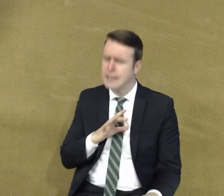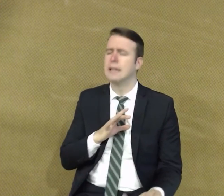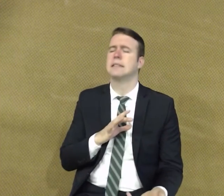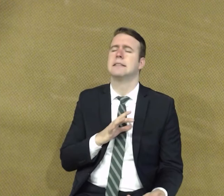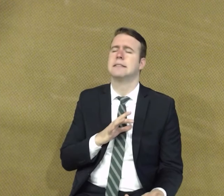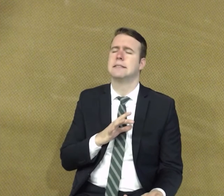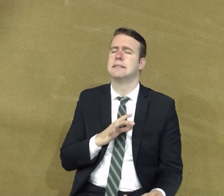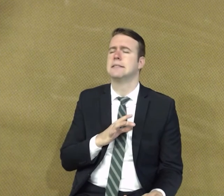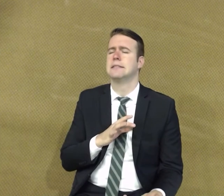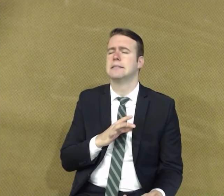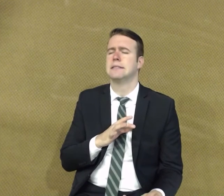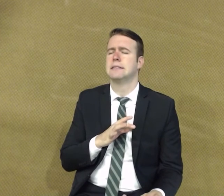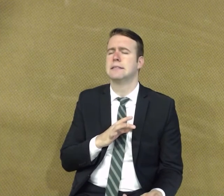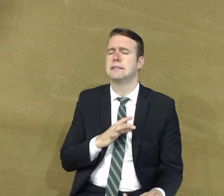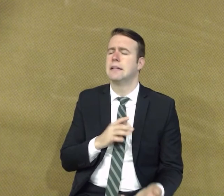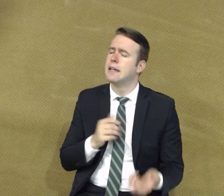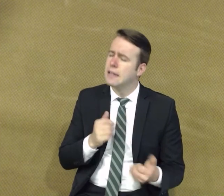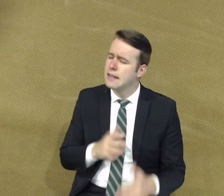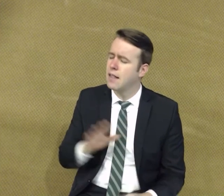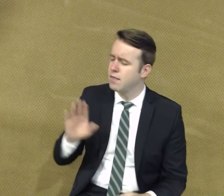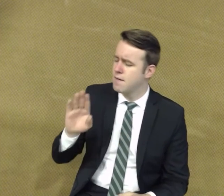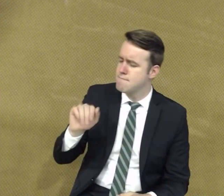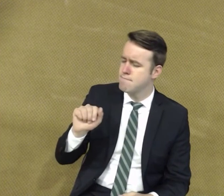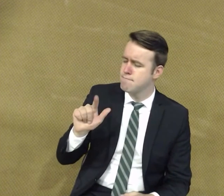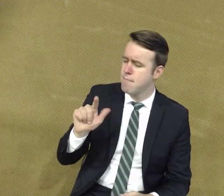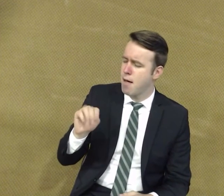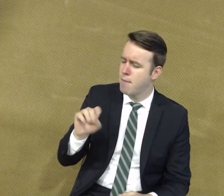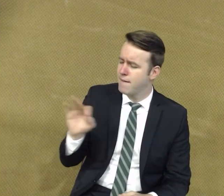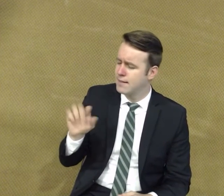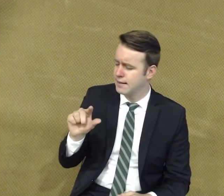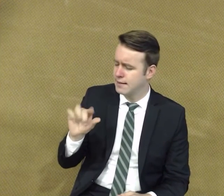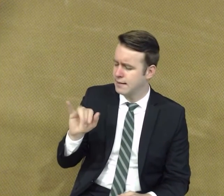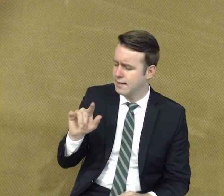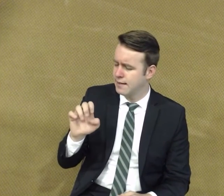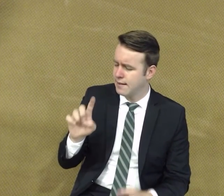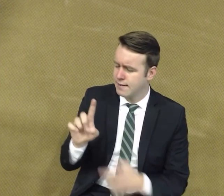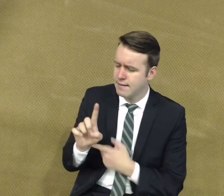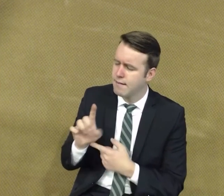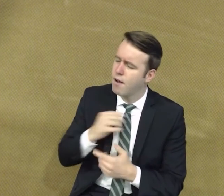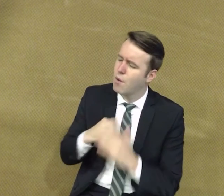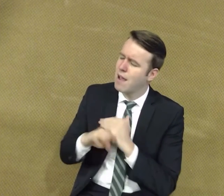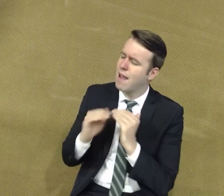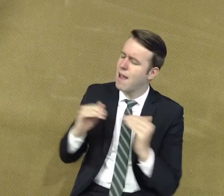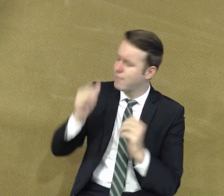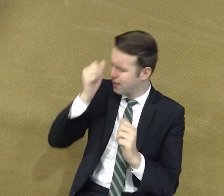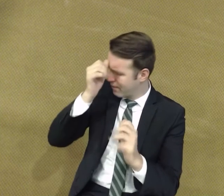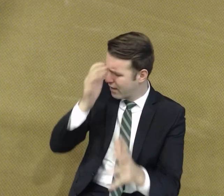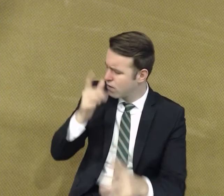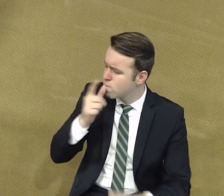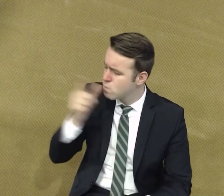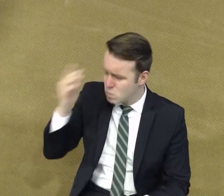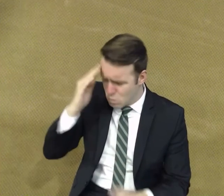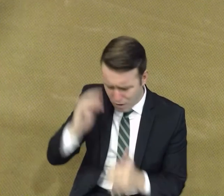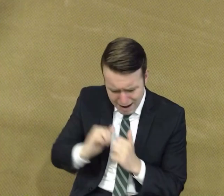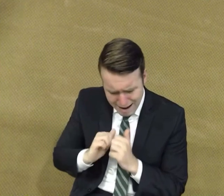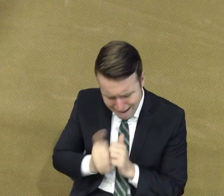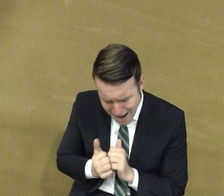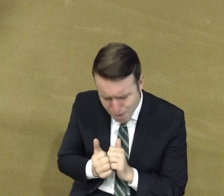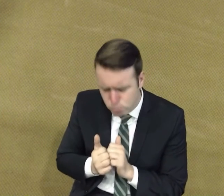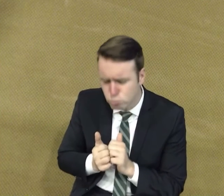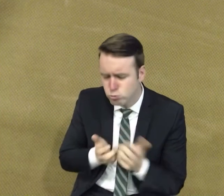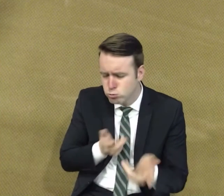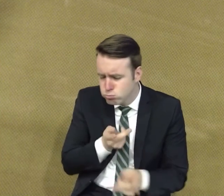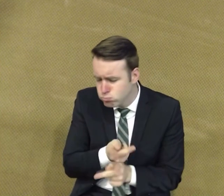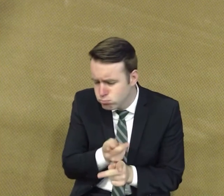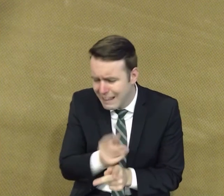disconnectedness. Let the balm of Gilead, our Heavenly Father, who also knows how